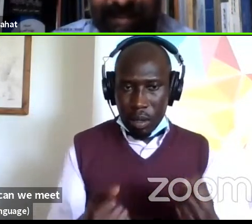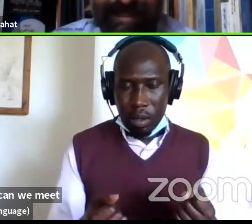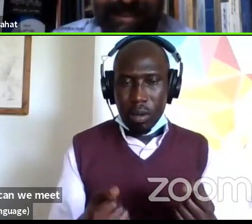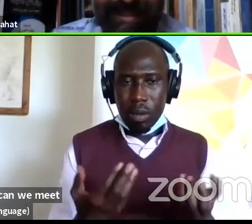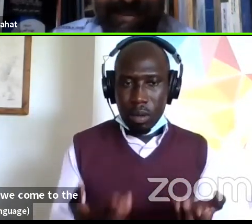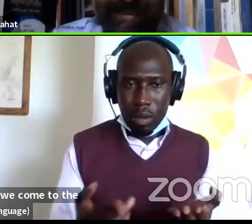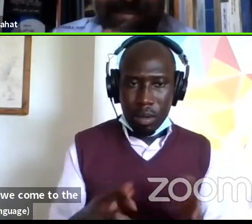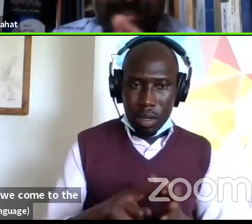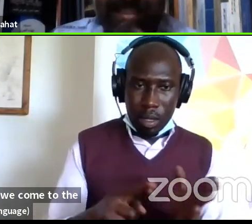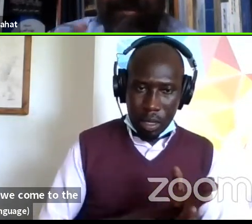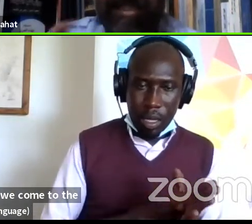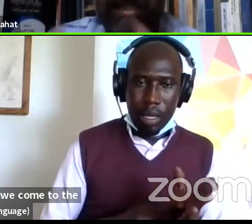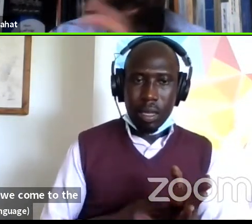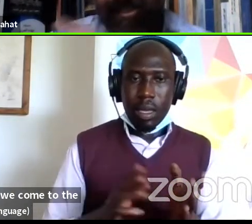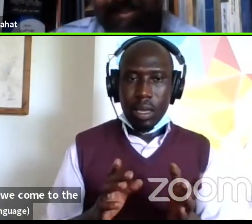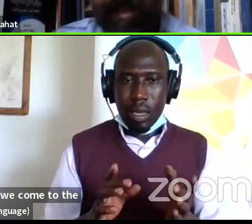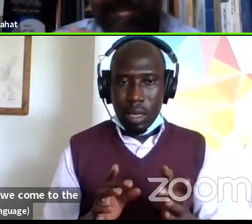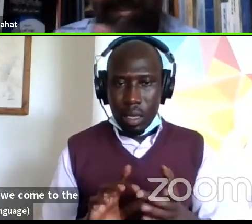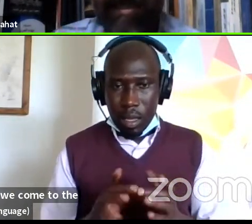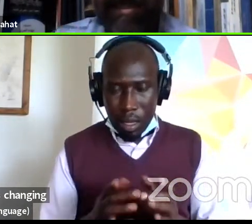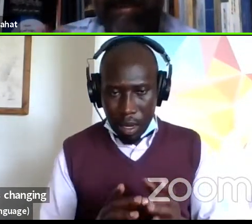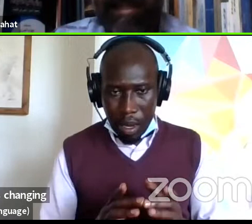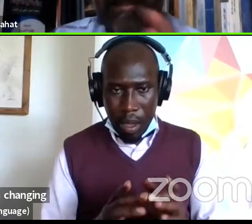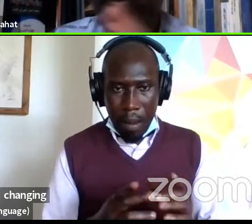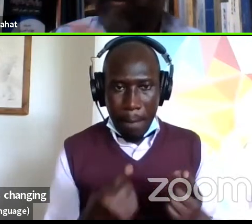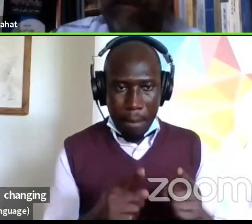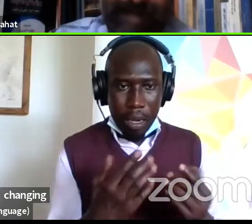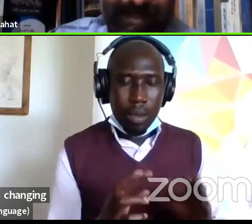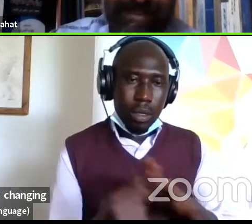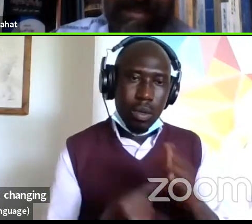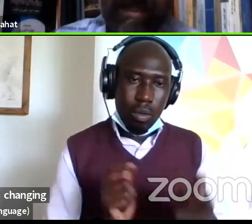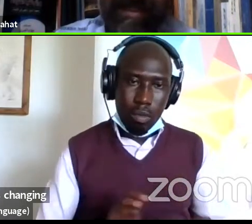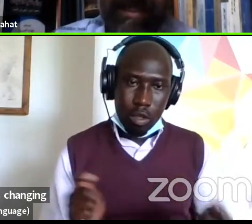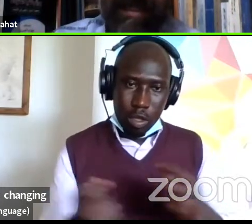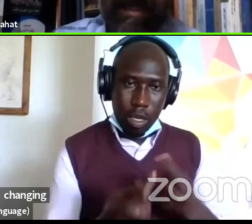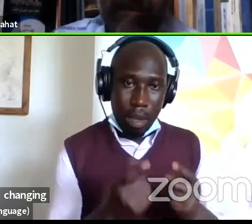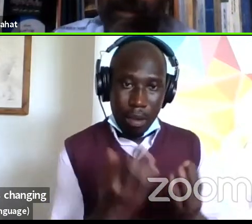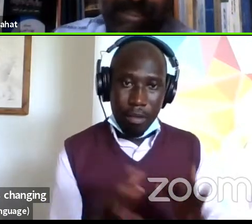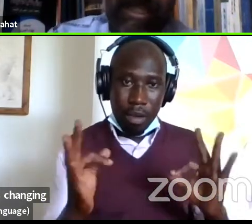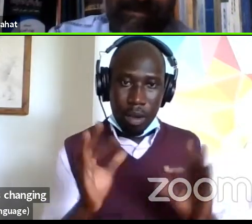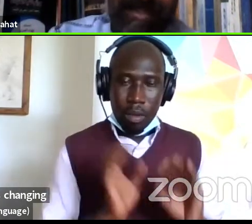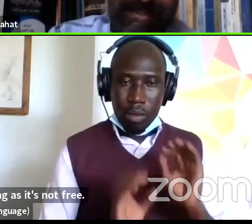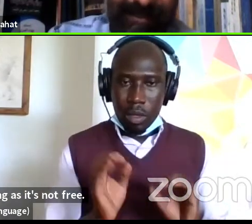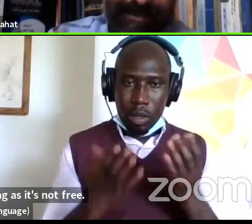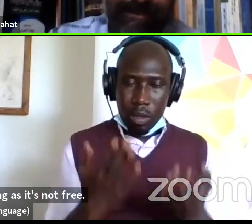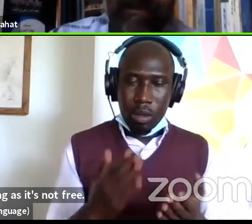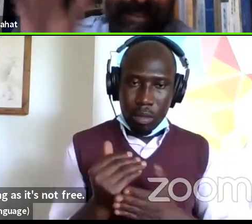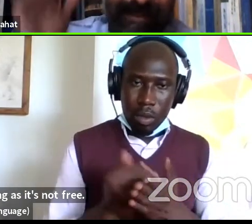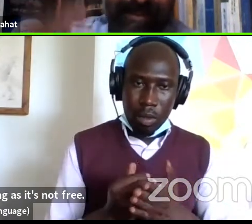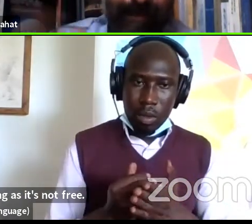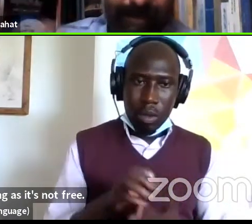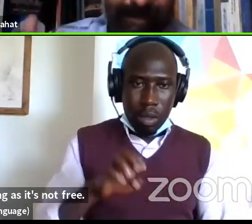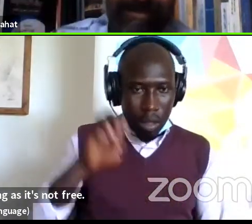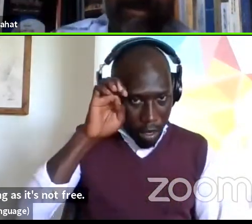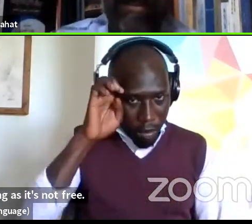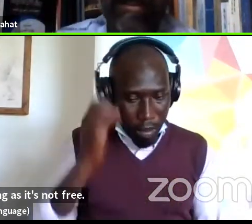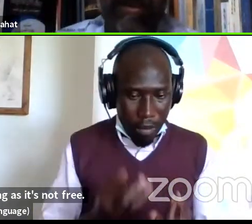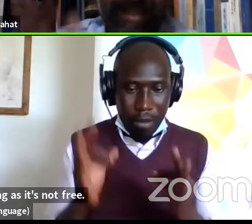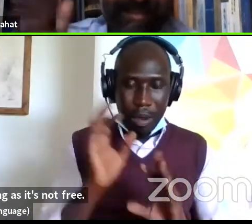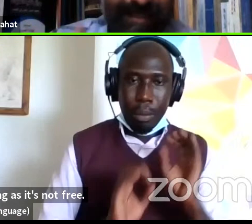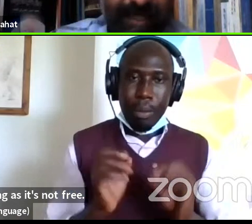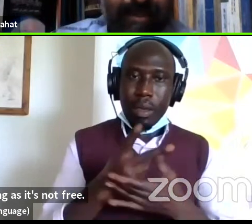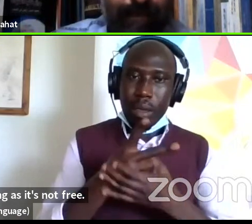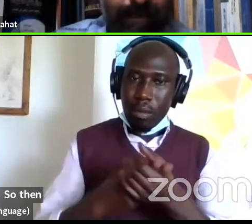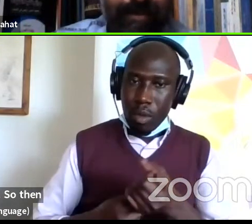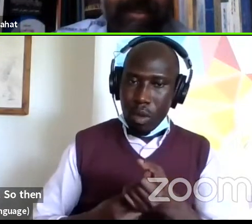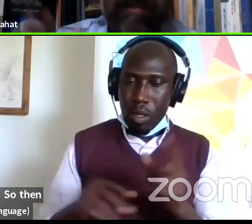internet, the situation is changing and it's quite not free. of course, Egypt is not free in both.